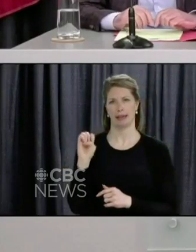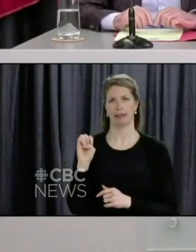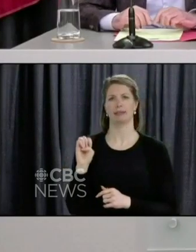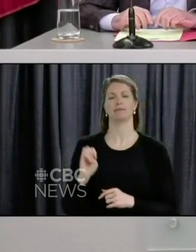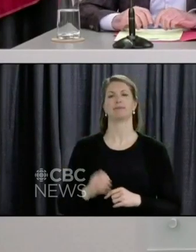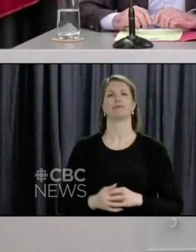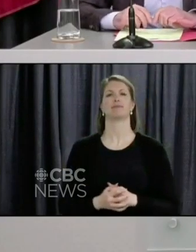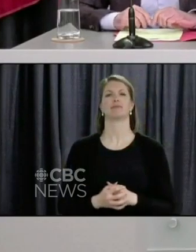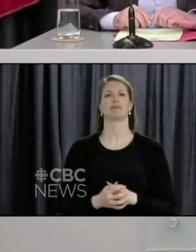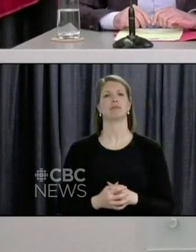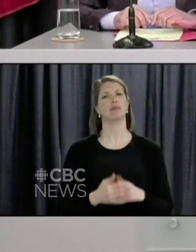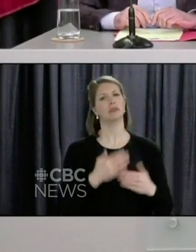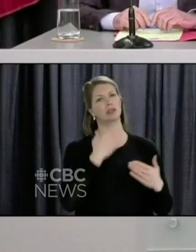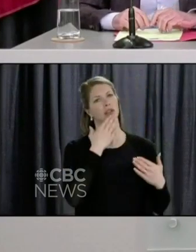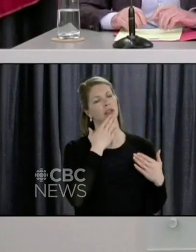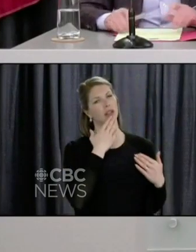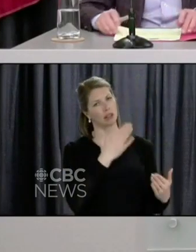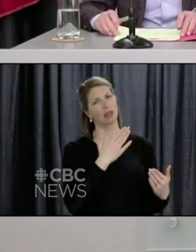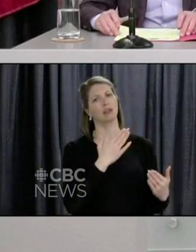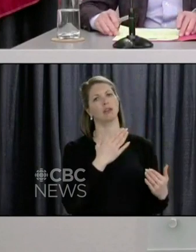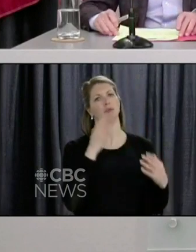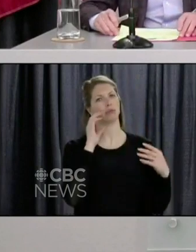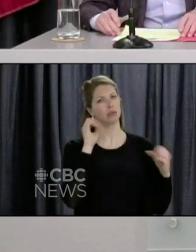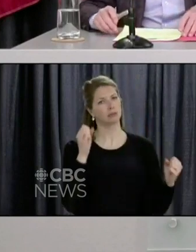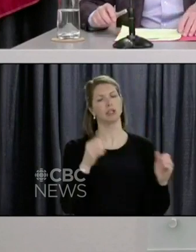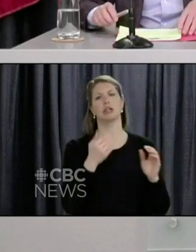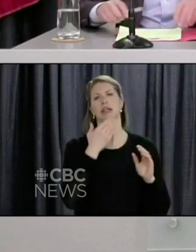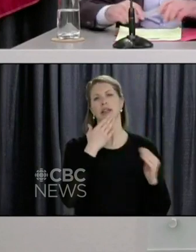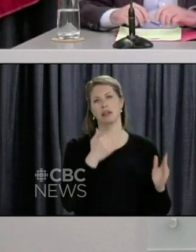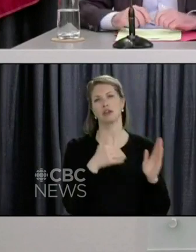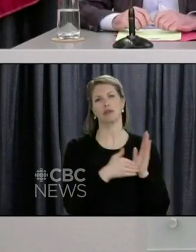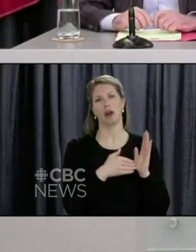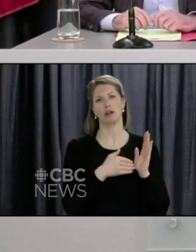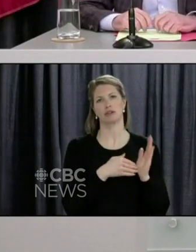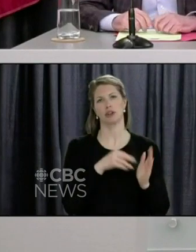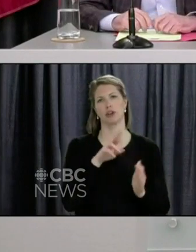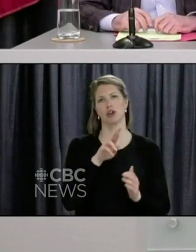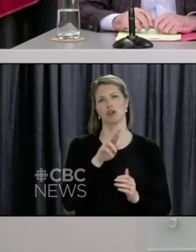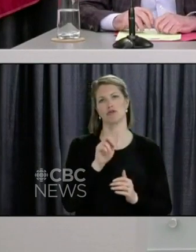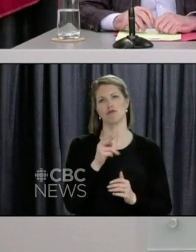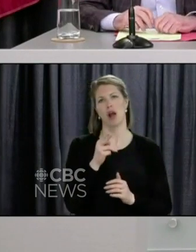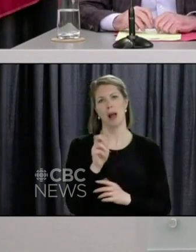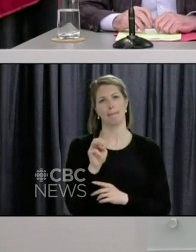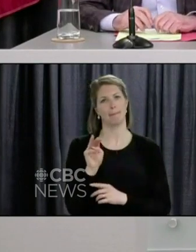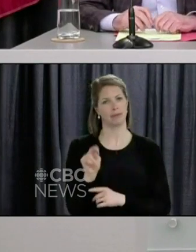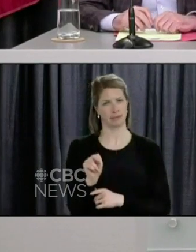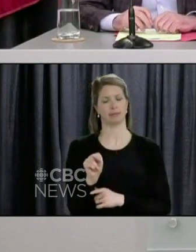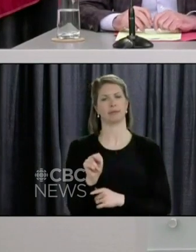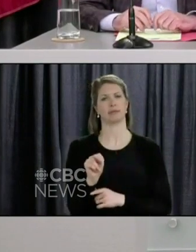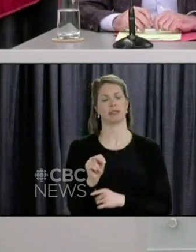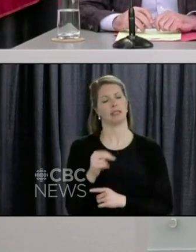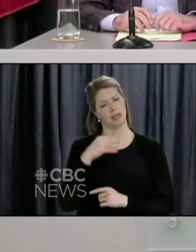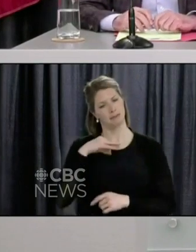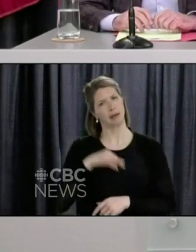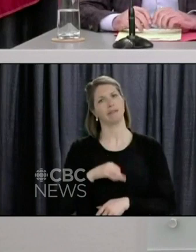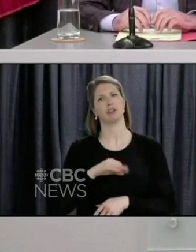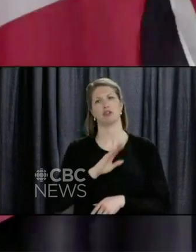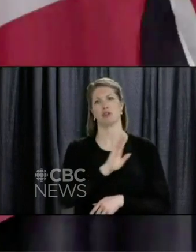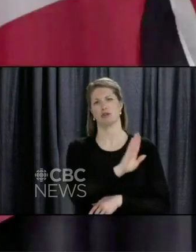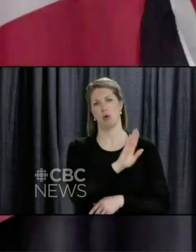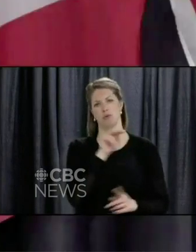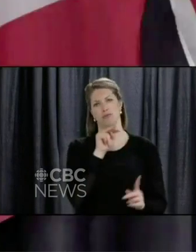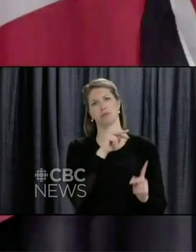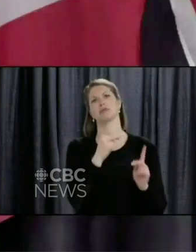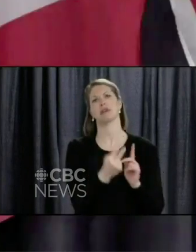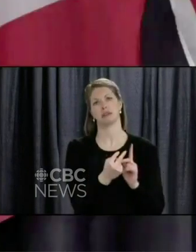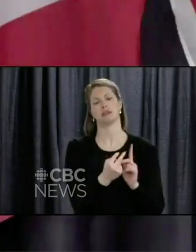very much, Premier, and thank you, Dr. Rahman, for your help with all of this. It's certainly providing us with something of a